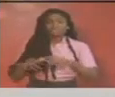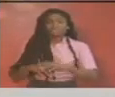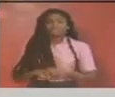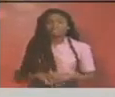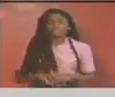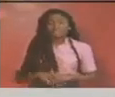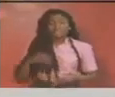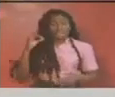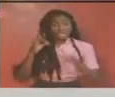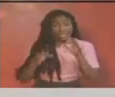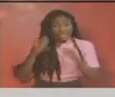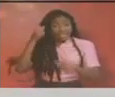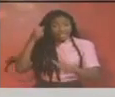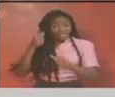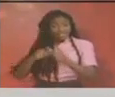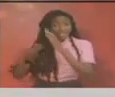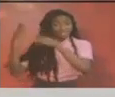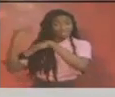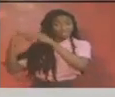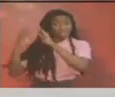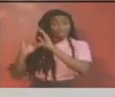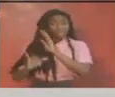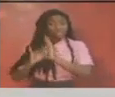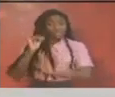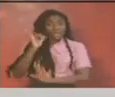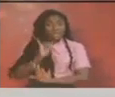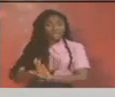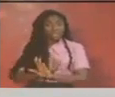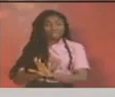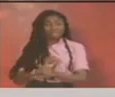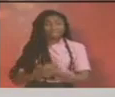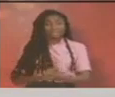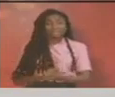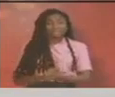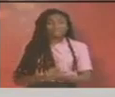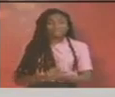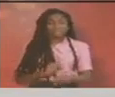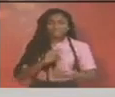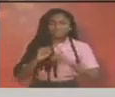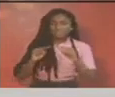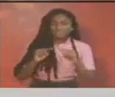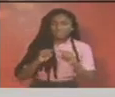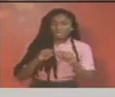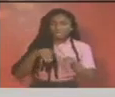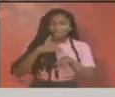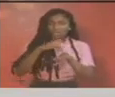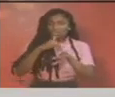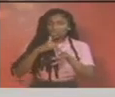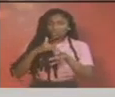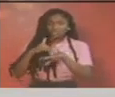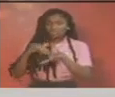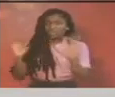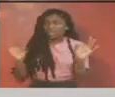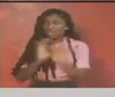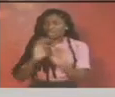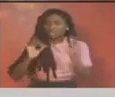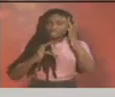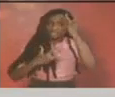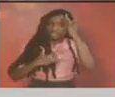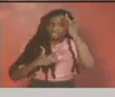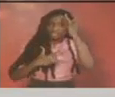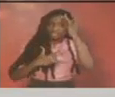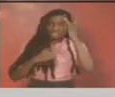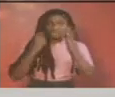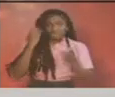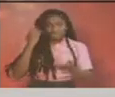minds back to before July, when we had an 80-odd day period where we had no cases, there was a clear distinction between phase 1 and